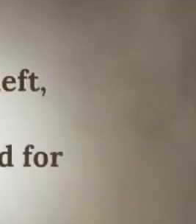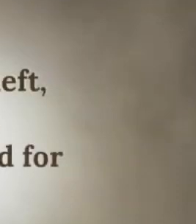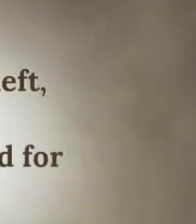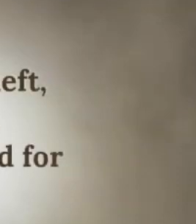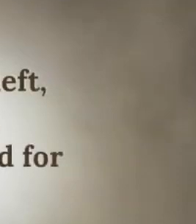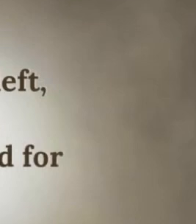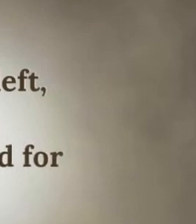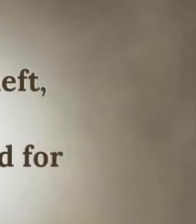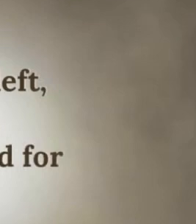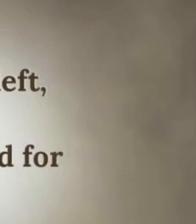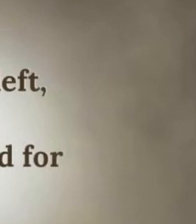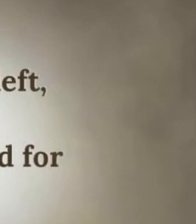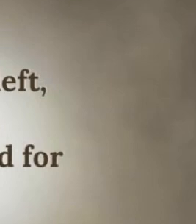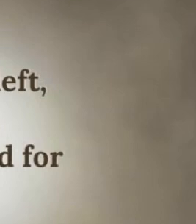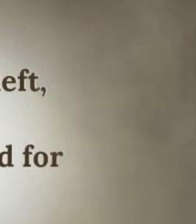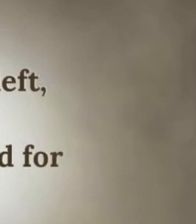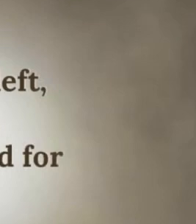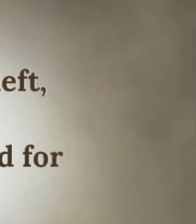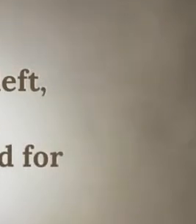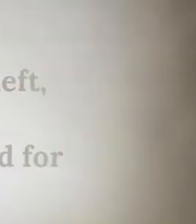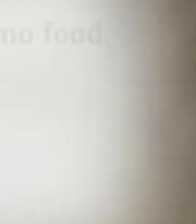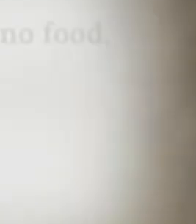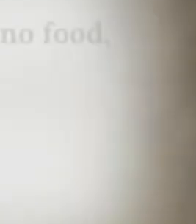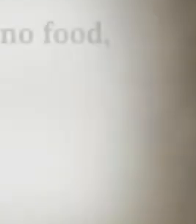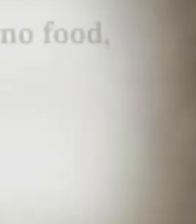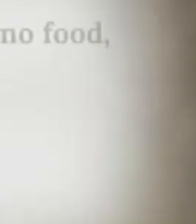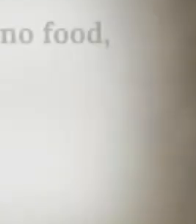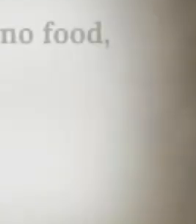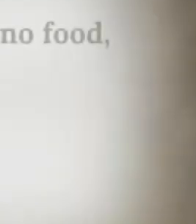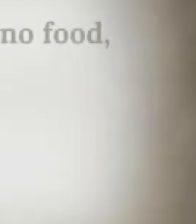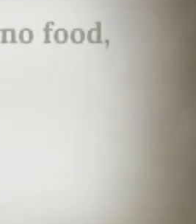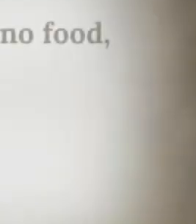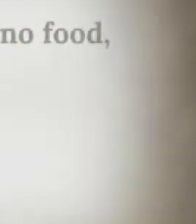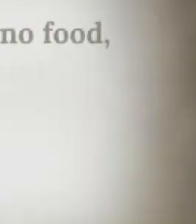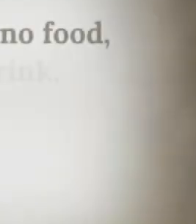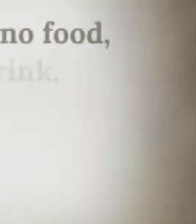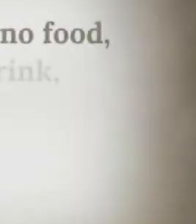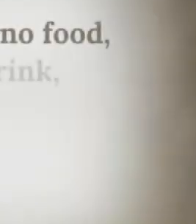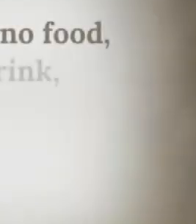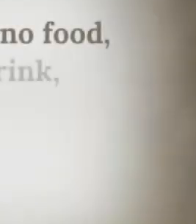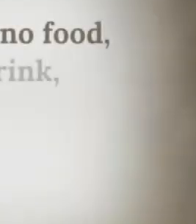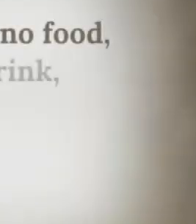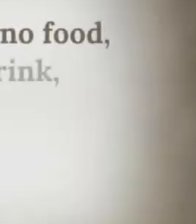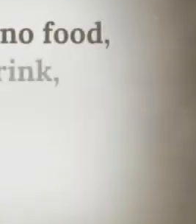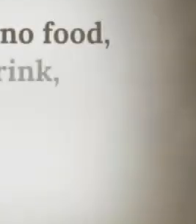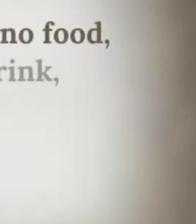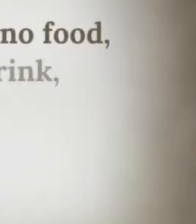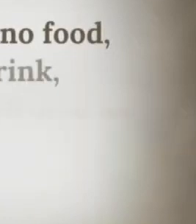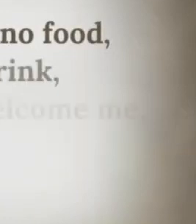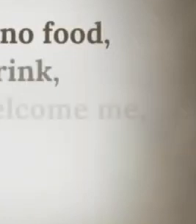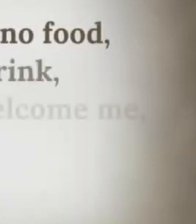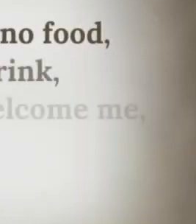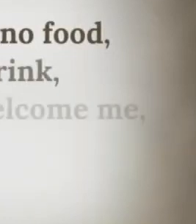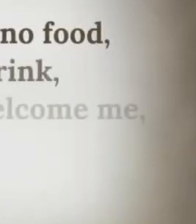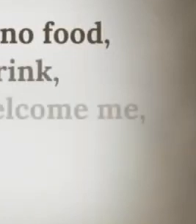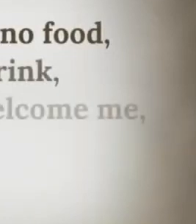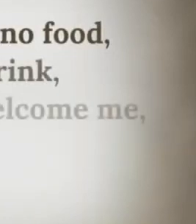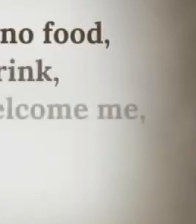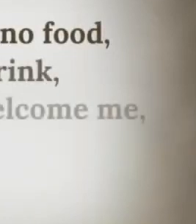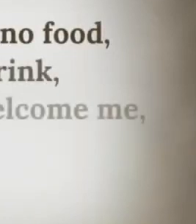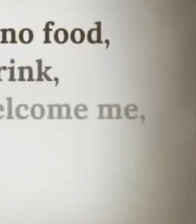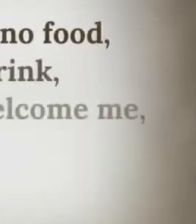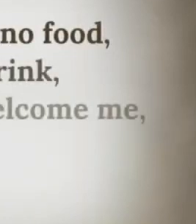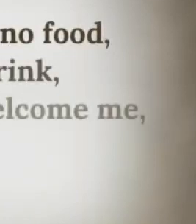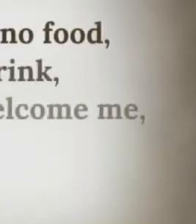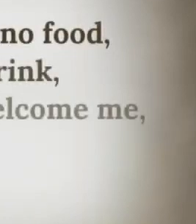fire prepared for the devil and his angels. For I was hungry, and you gave me no food. I was thirsty, and